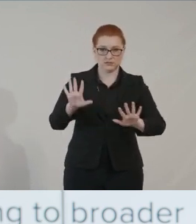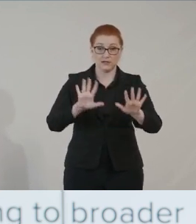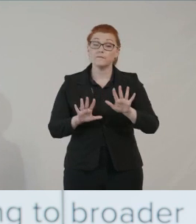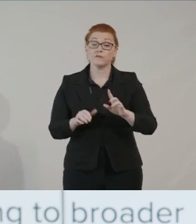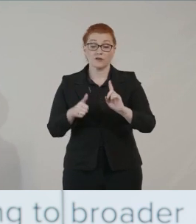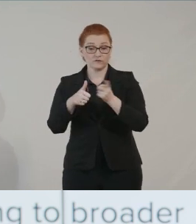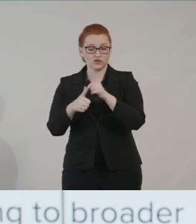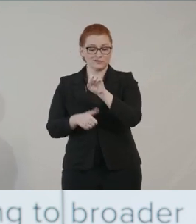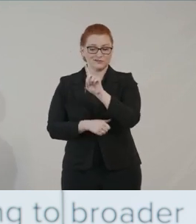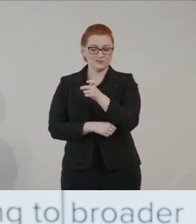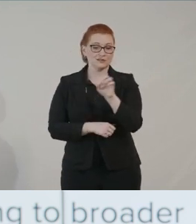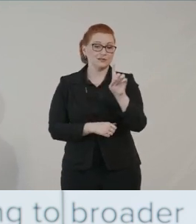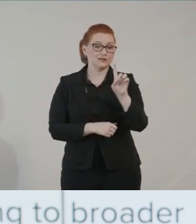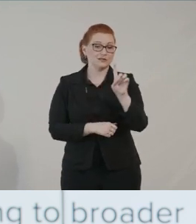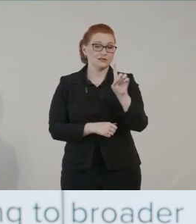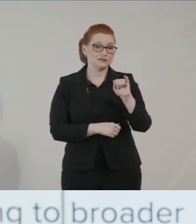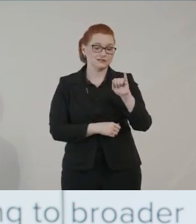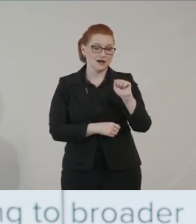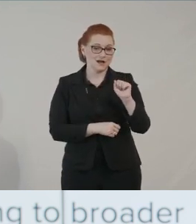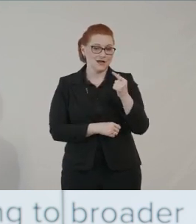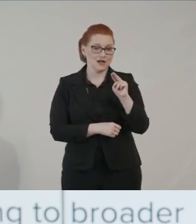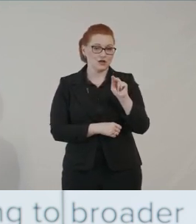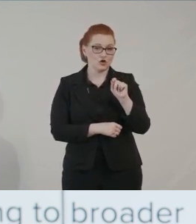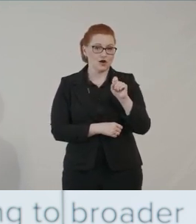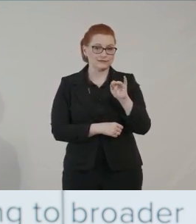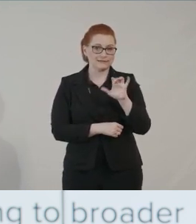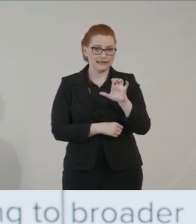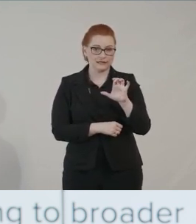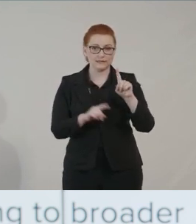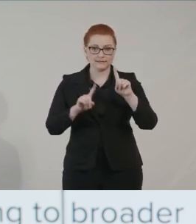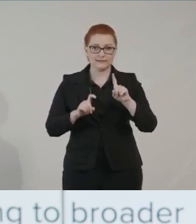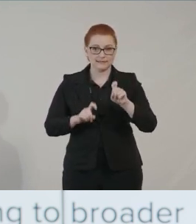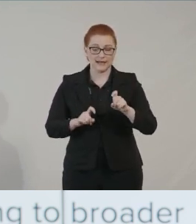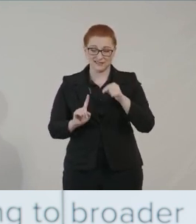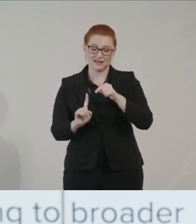sick today. It's the testing we've been talking about mostly